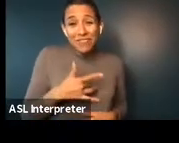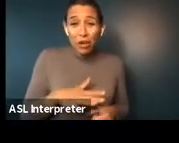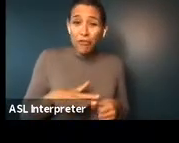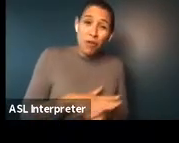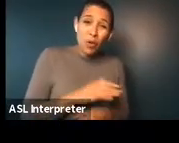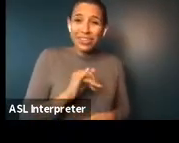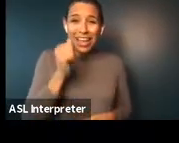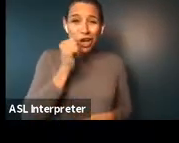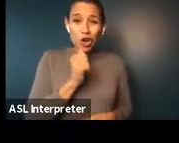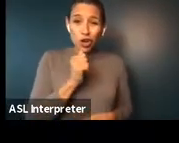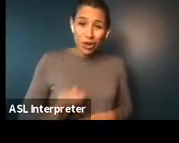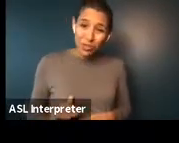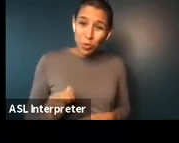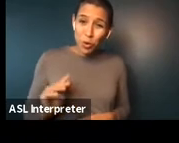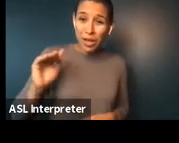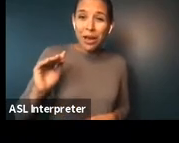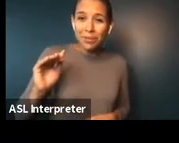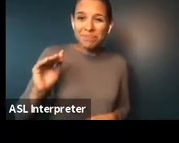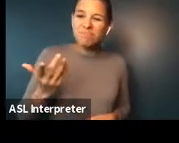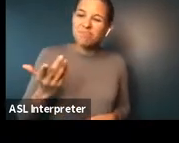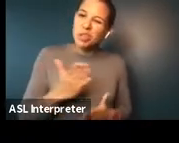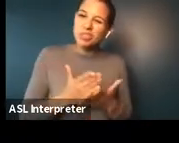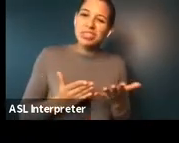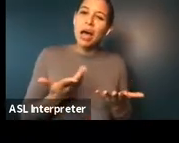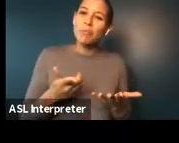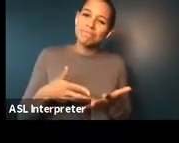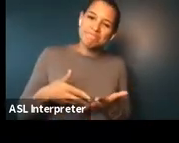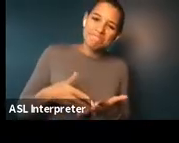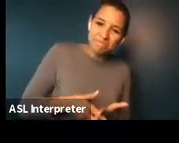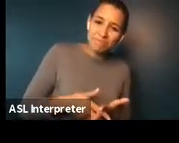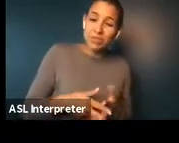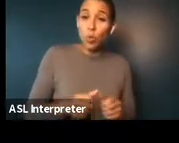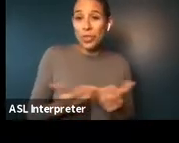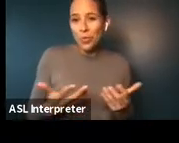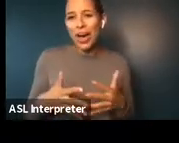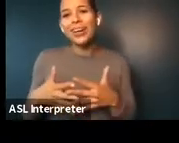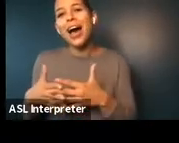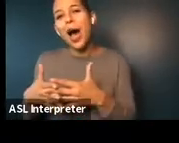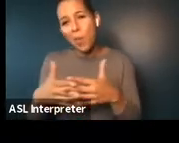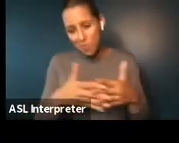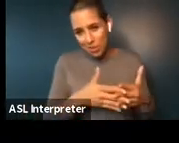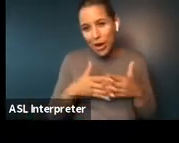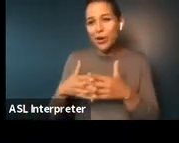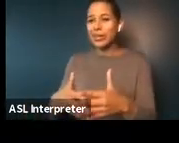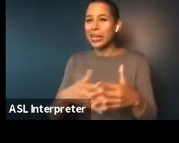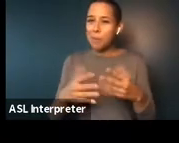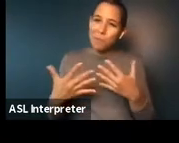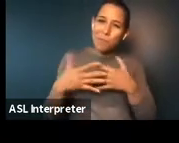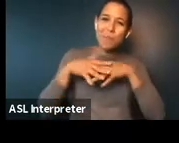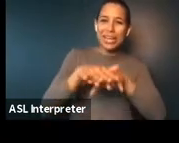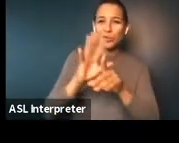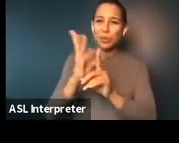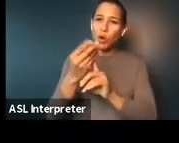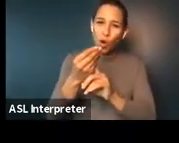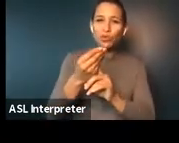of that. So some of those were grounded obviously in like, um, American, like mainstream, uh, or